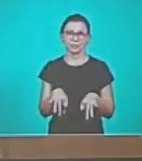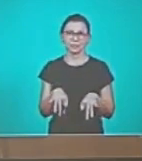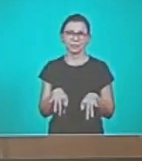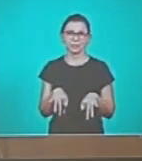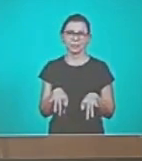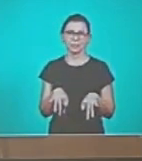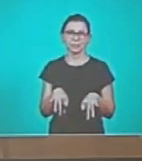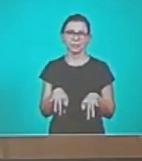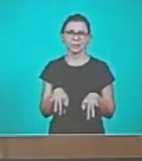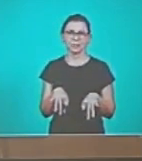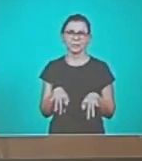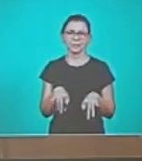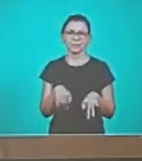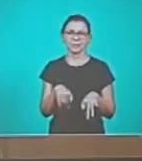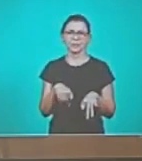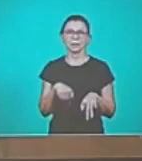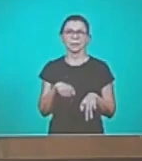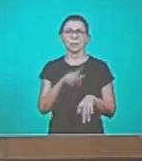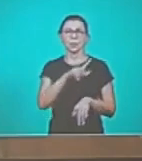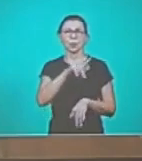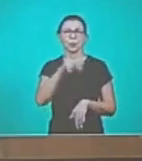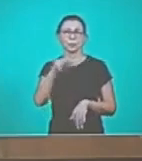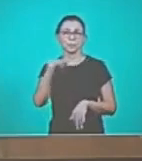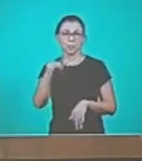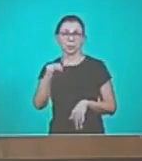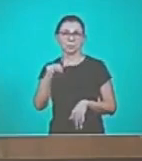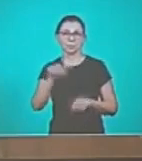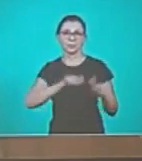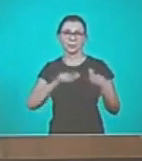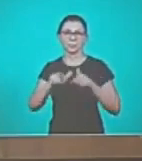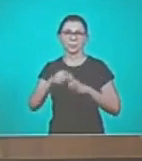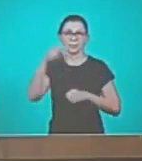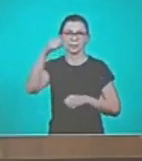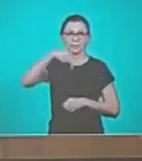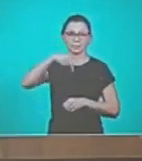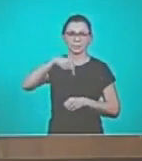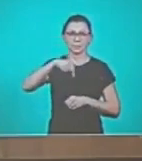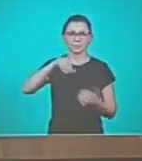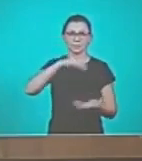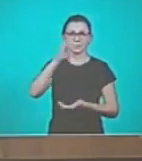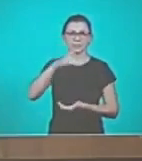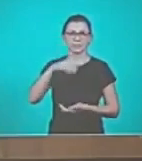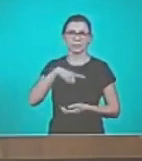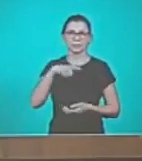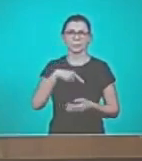the brand that work on satellite, they have a time in order to edit what was said.